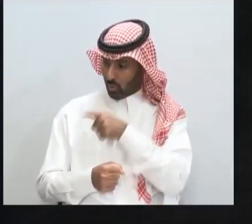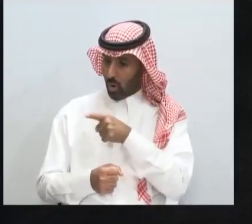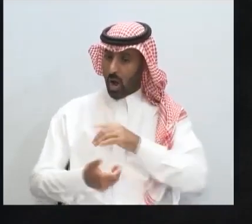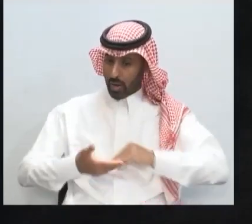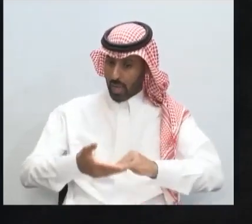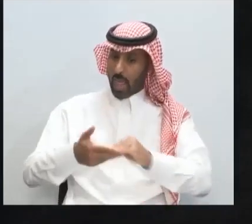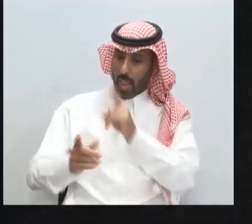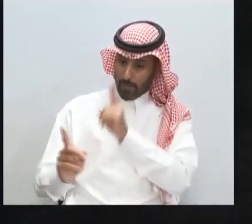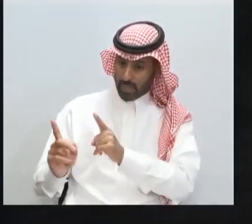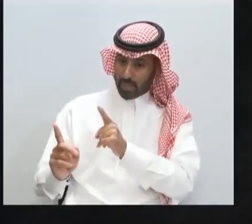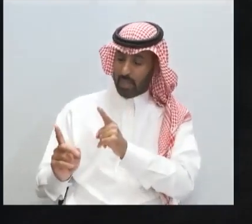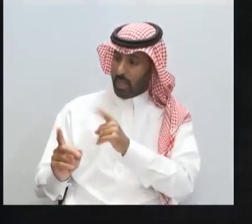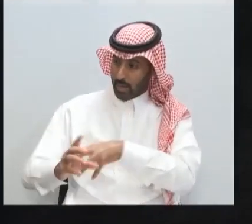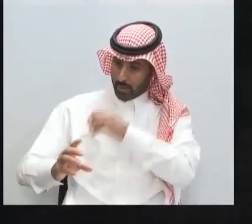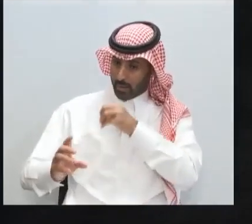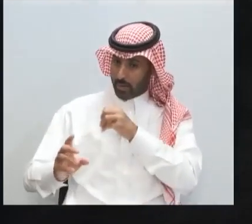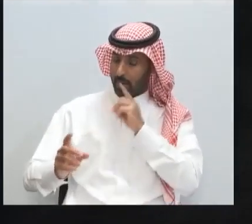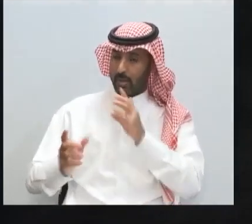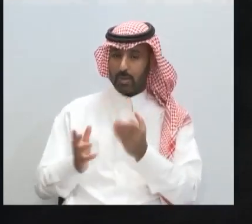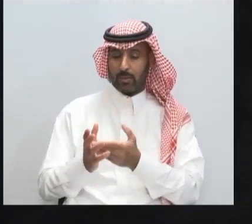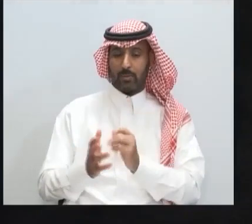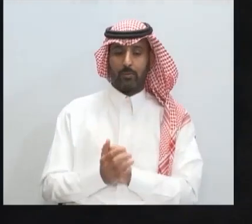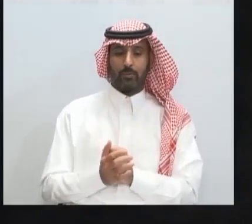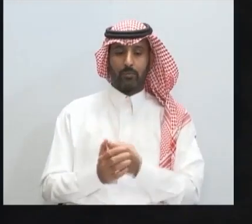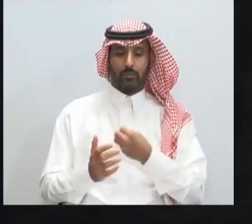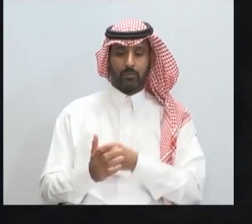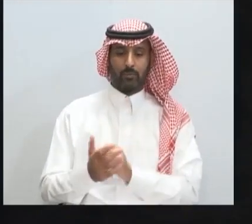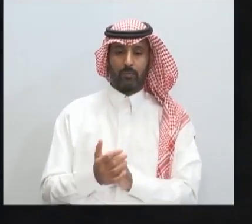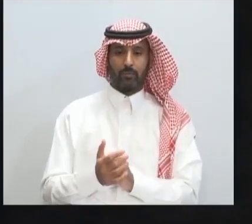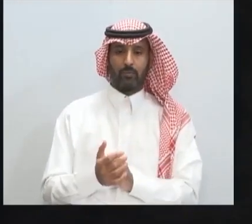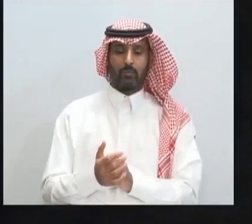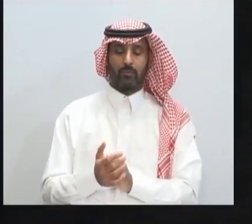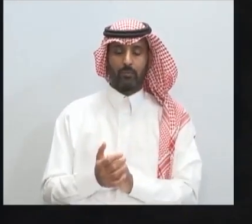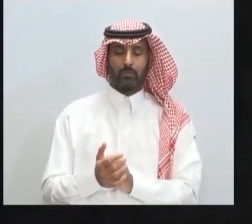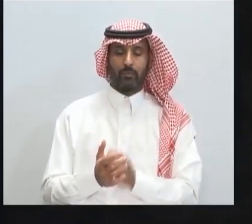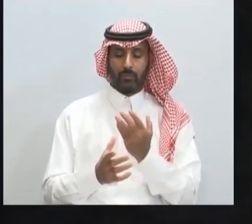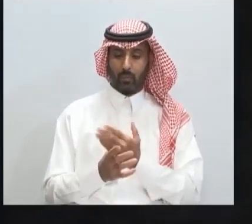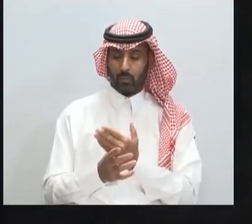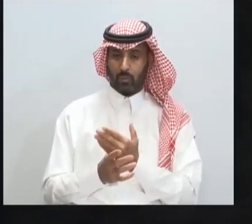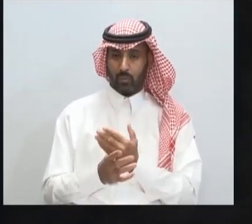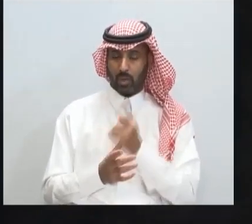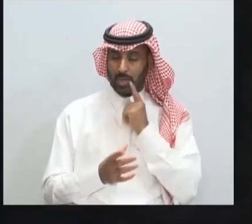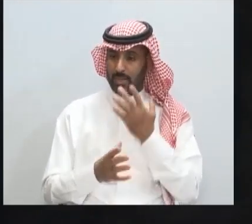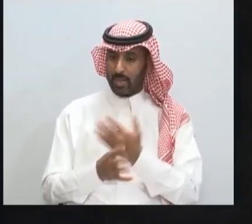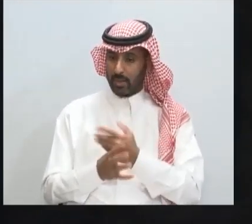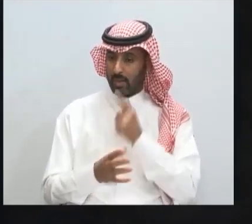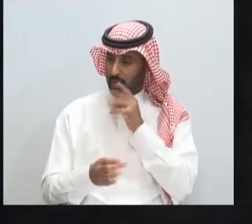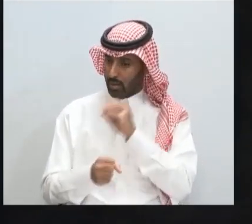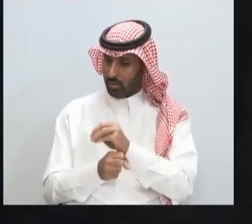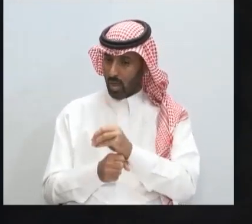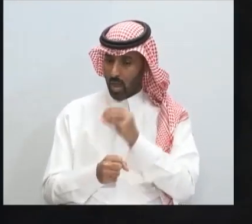manager would think that you're helping him to steal clothes that's why that's the reason for